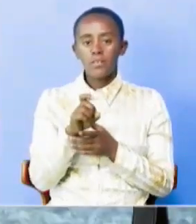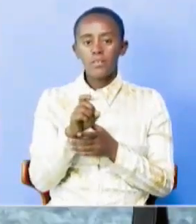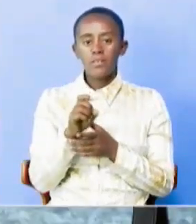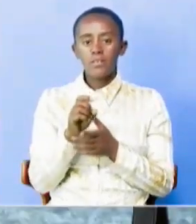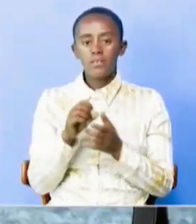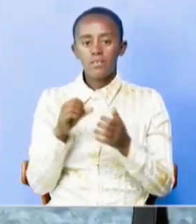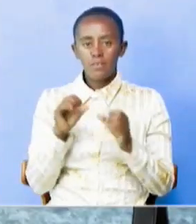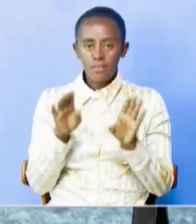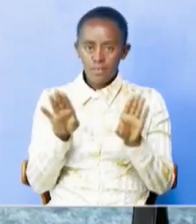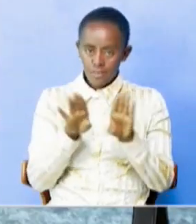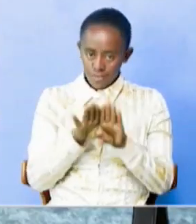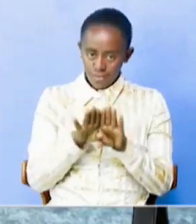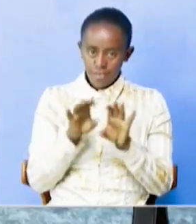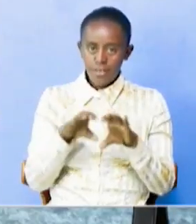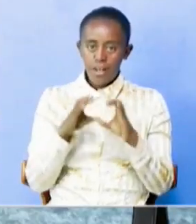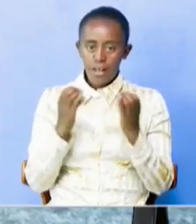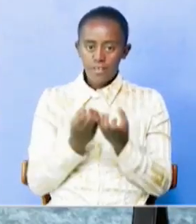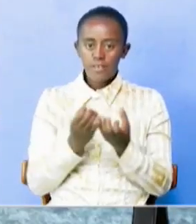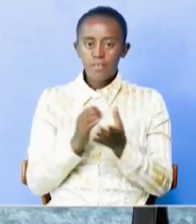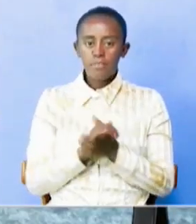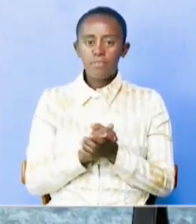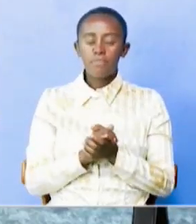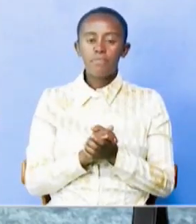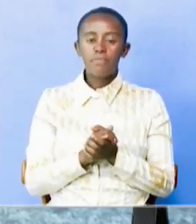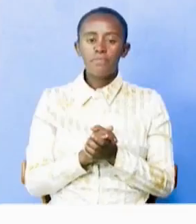will close this class.